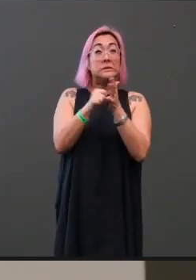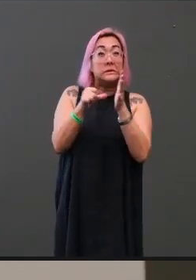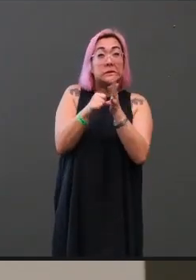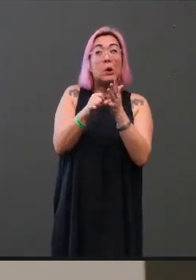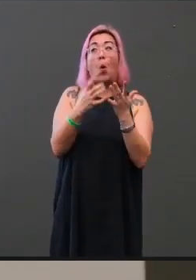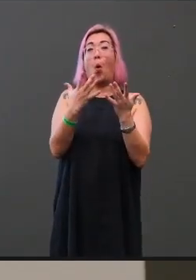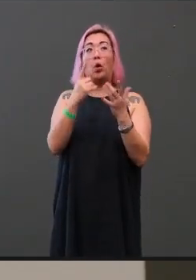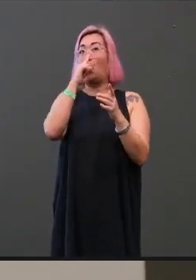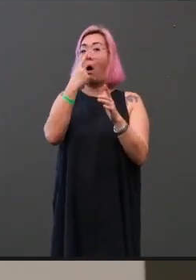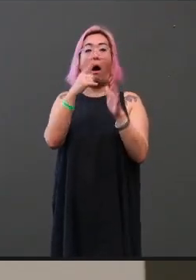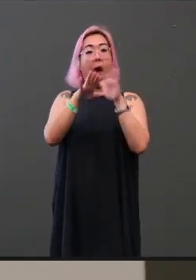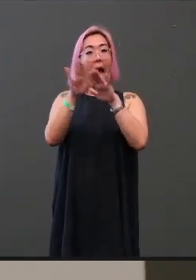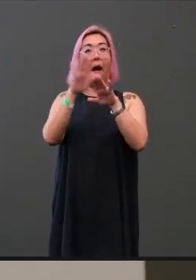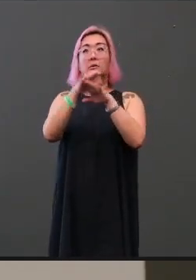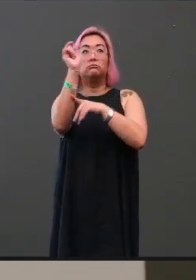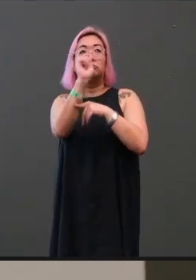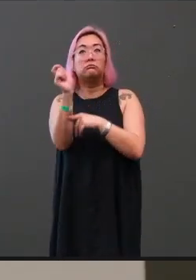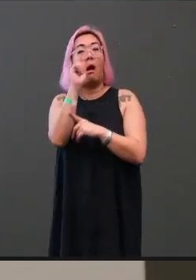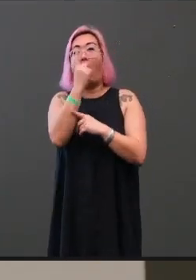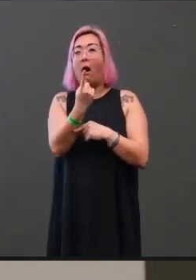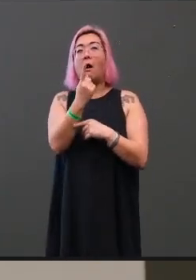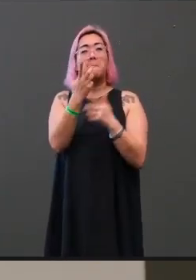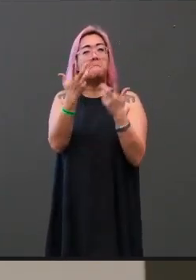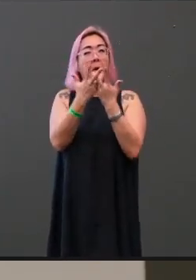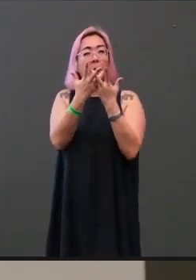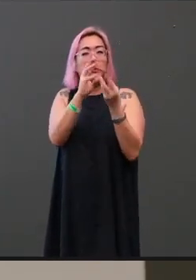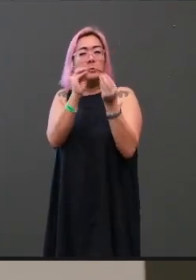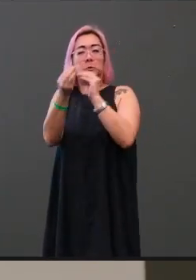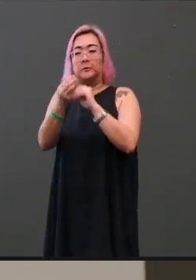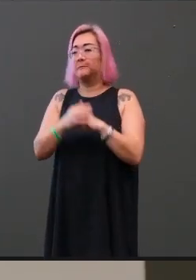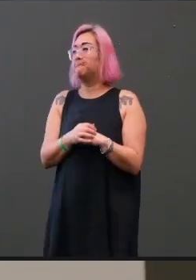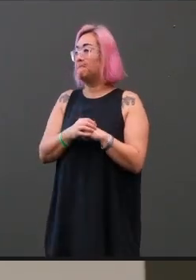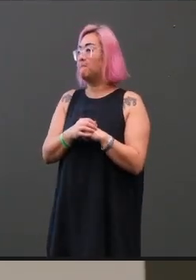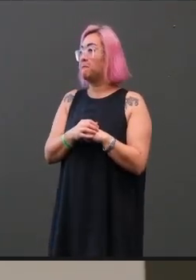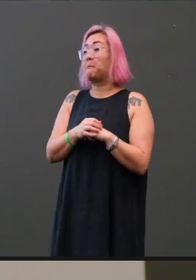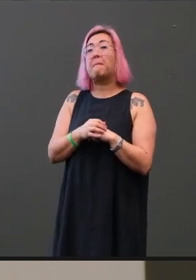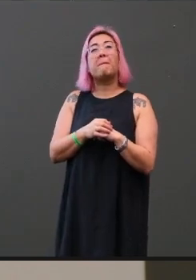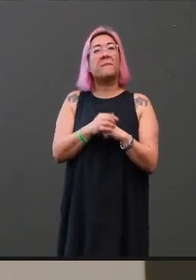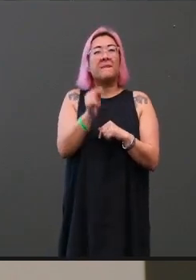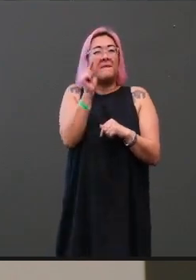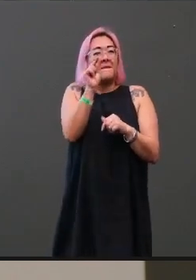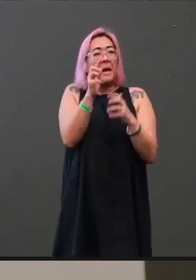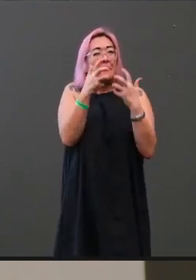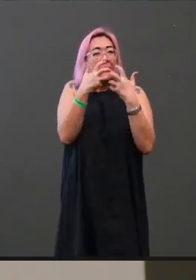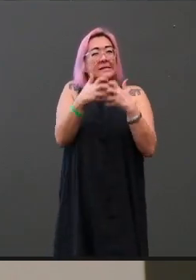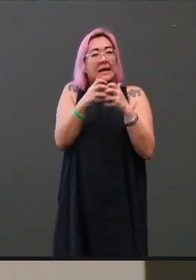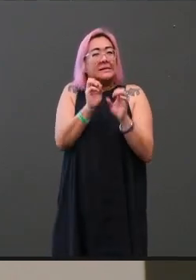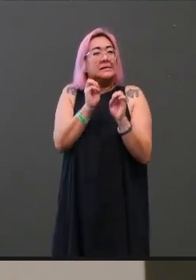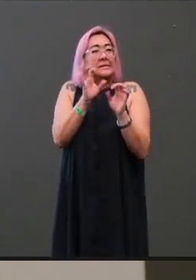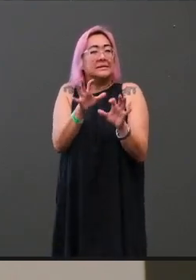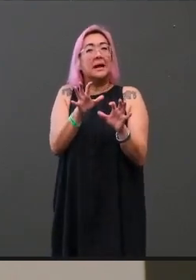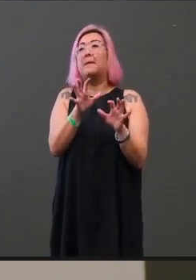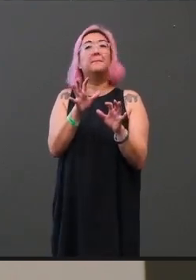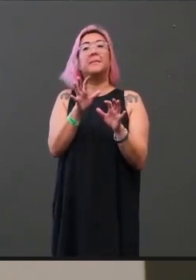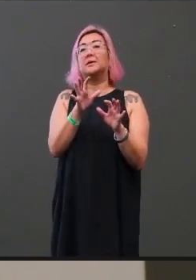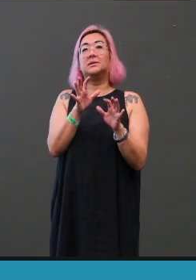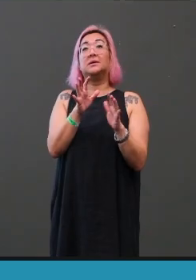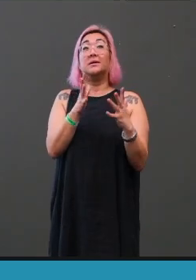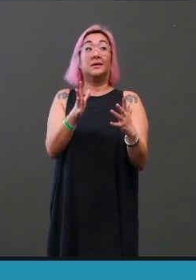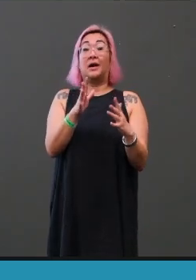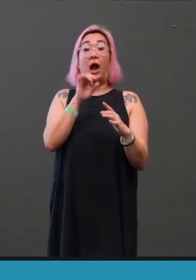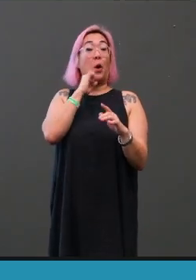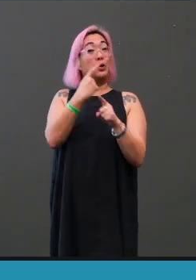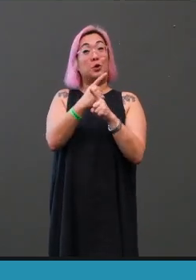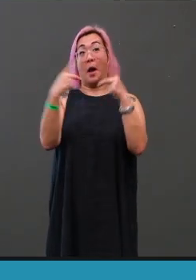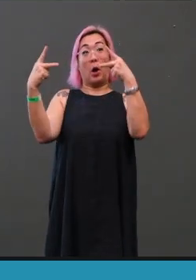alone. Don't worry though, even though this is a little bit more techie talk for AdventureX, there is not going to be a single line of code. So yeah, we're not going to